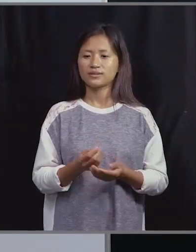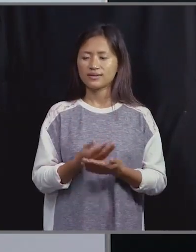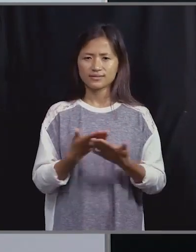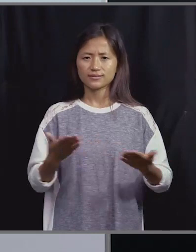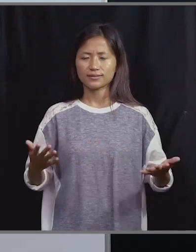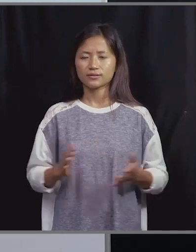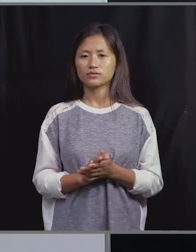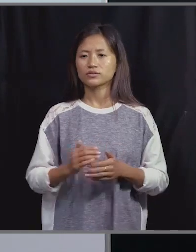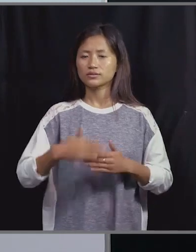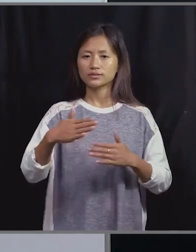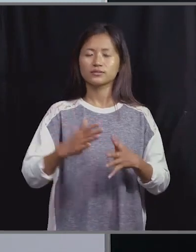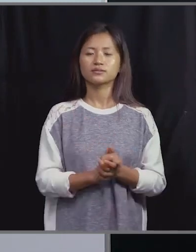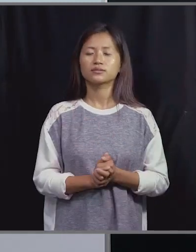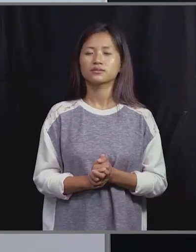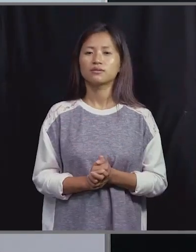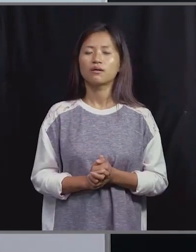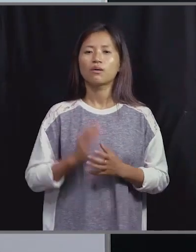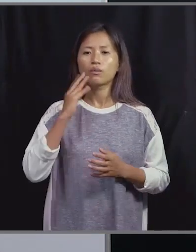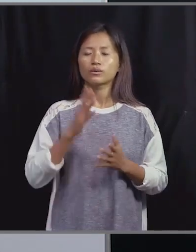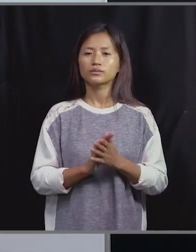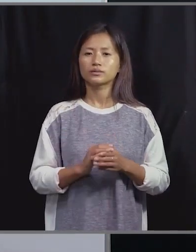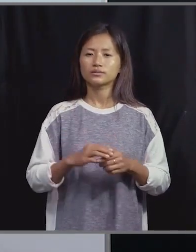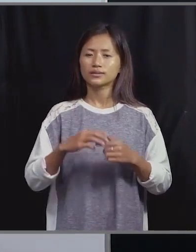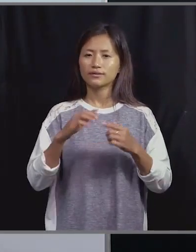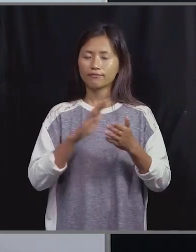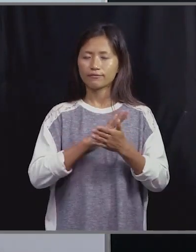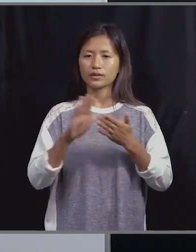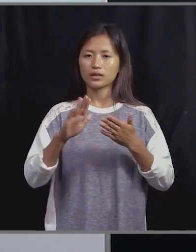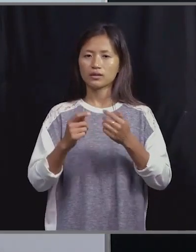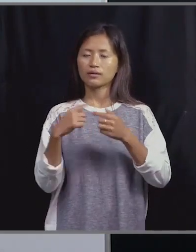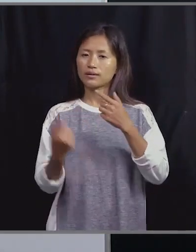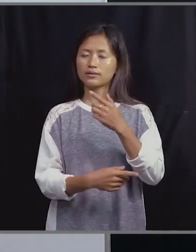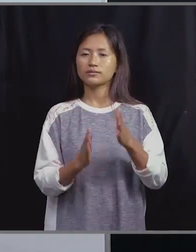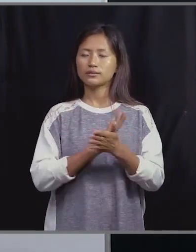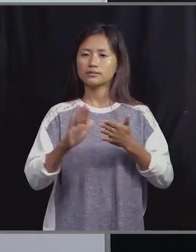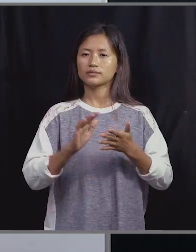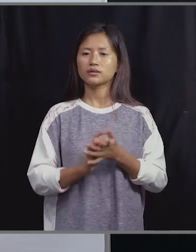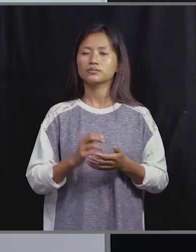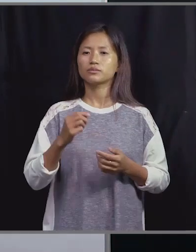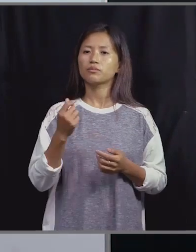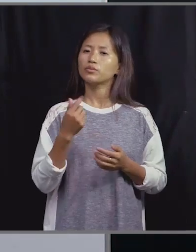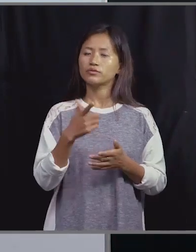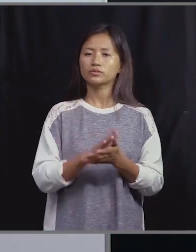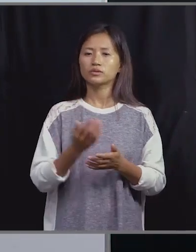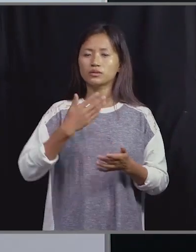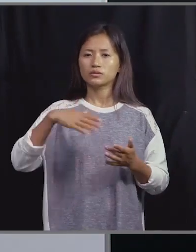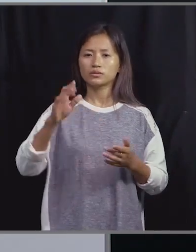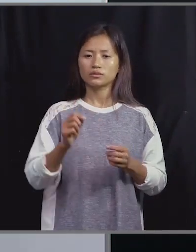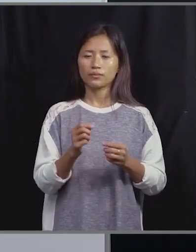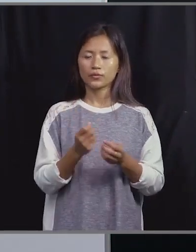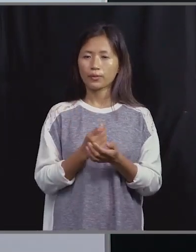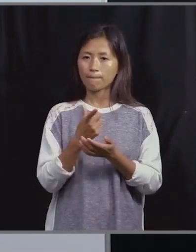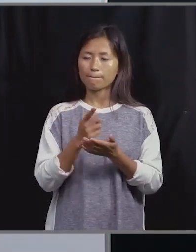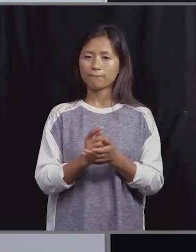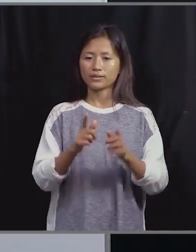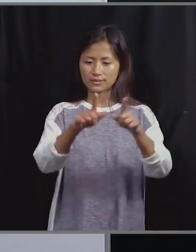goods for your sustenance. When the Indian farmers ended up in poverty, they go to the moneylenders